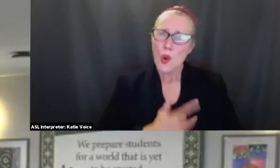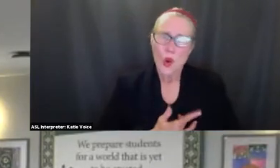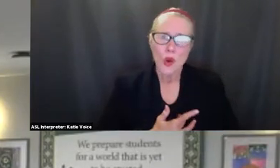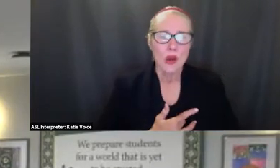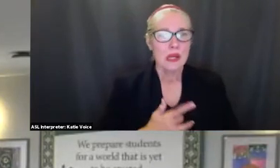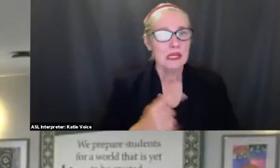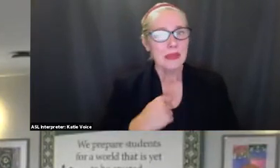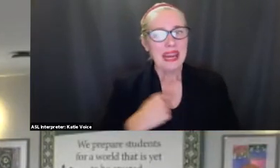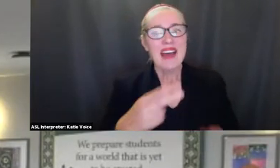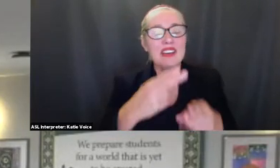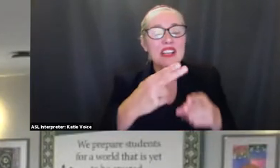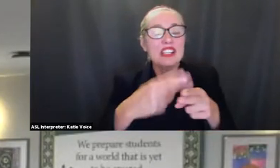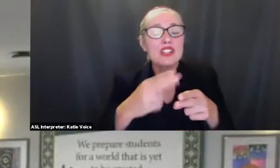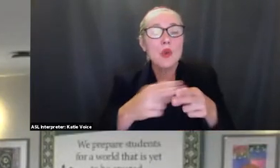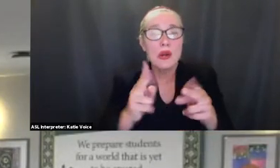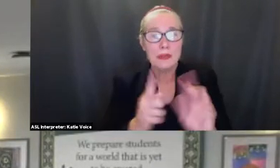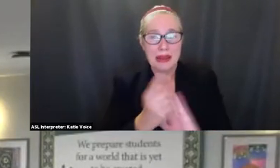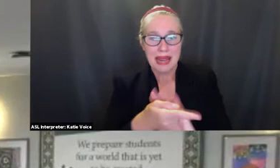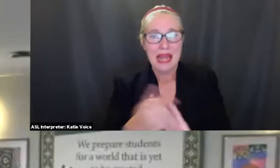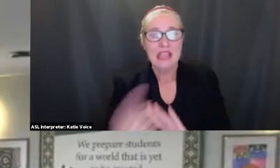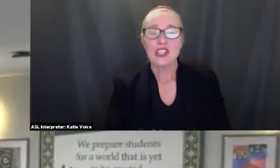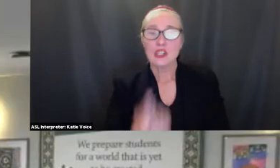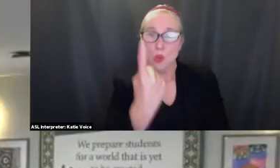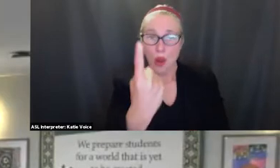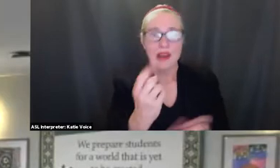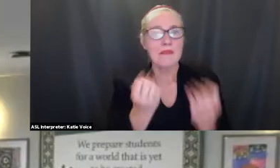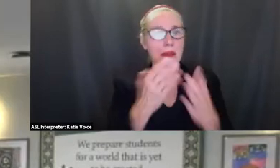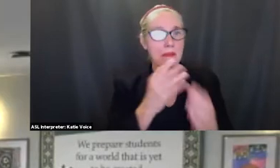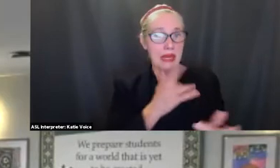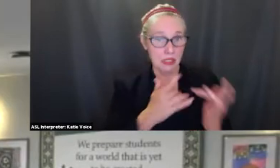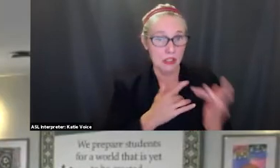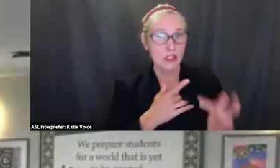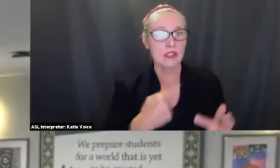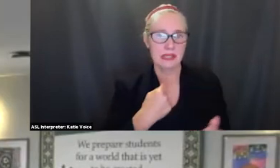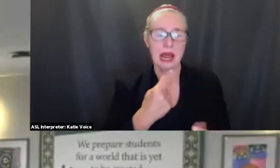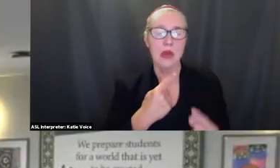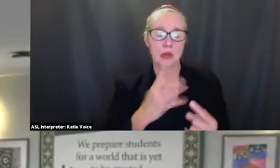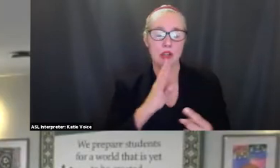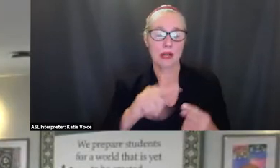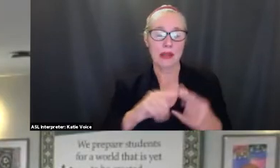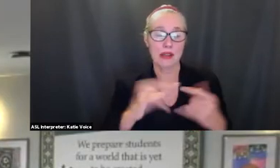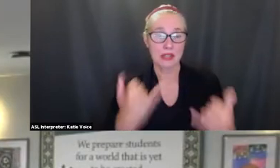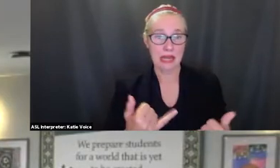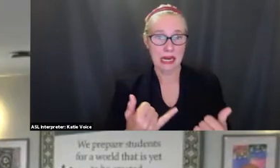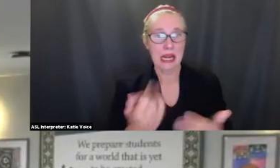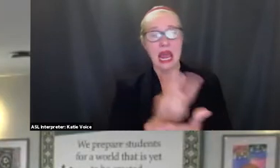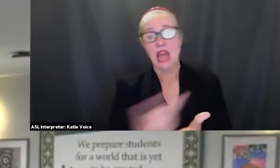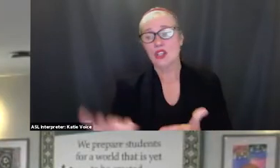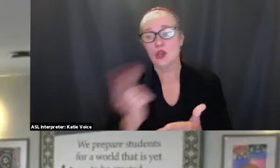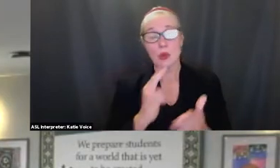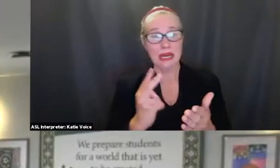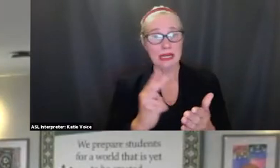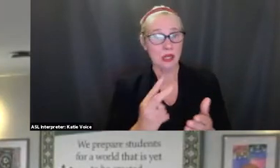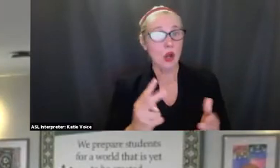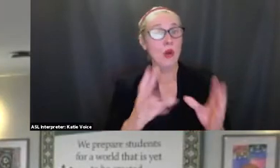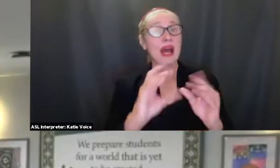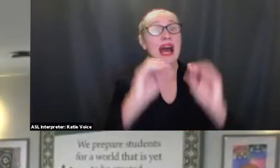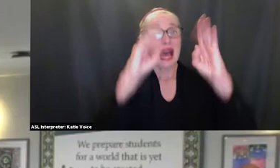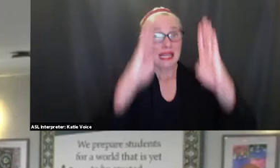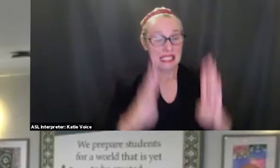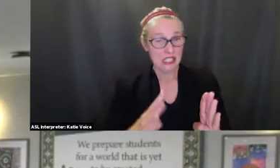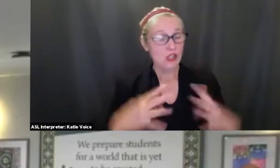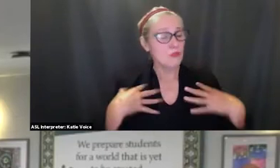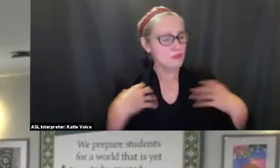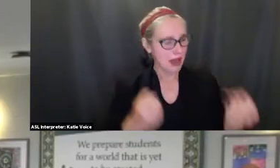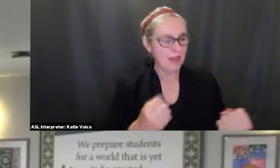short window to speak i will address just one of my many concerns at the meeting two weeks ago a very brave teacher within the district spoke up